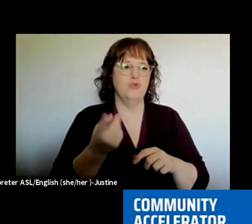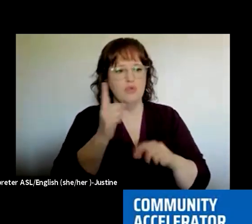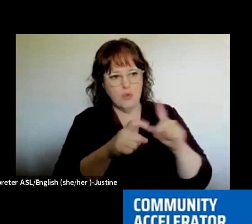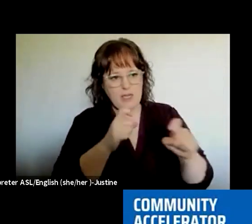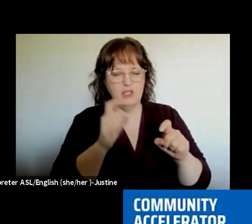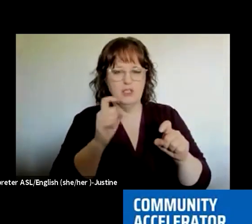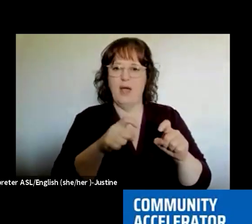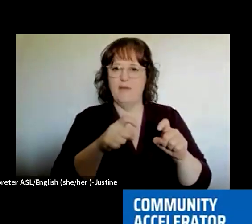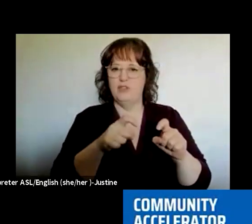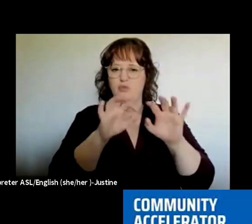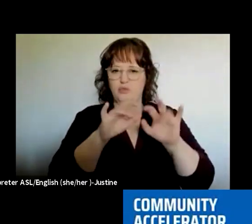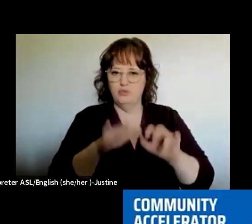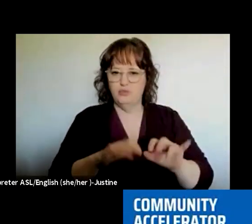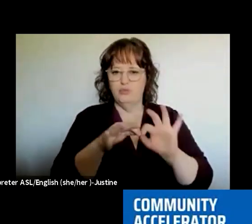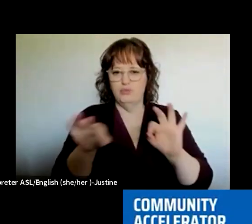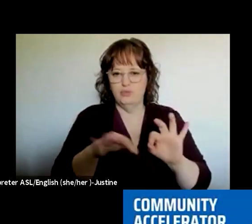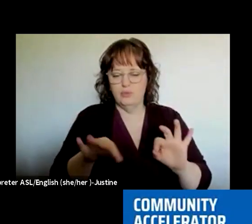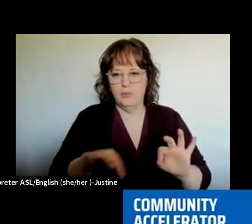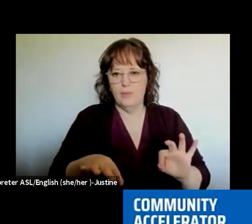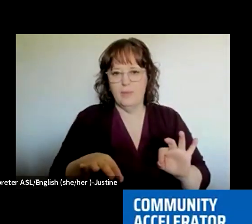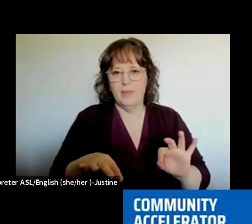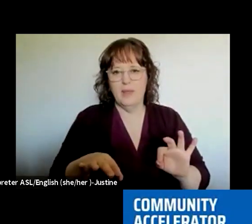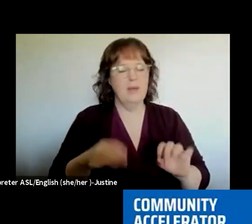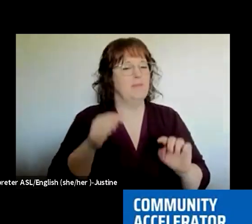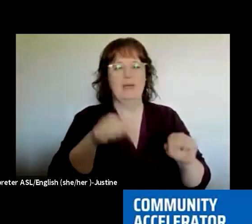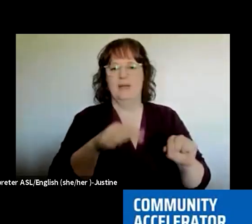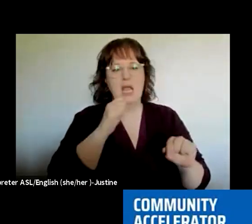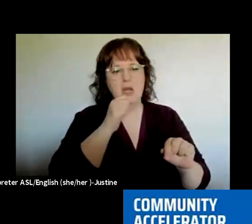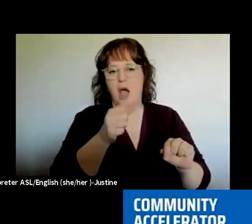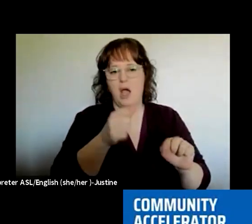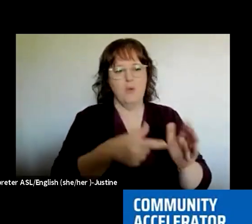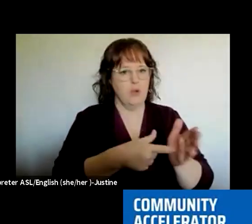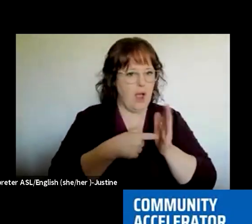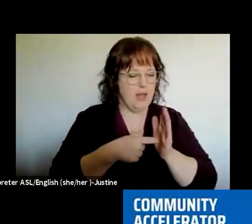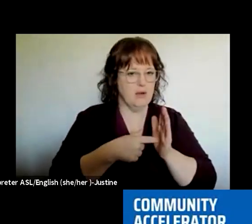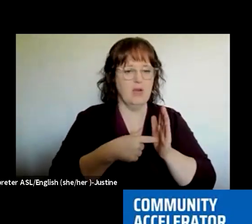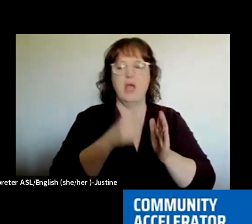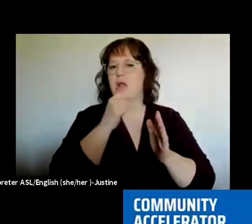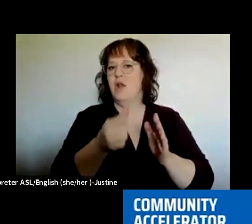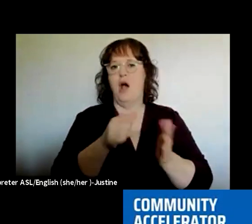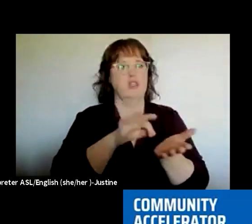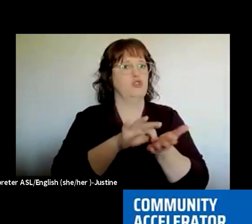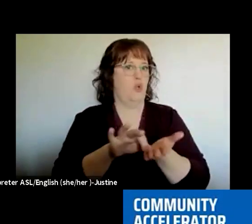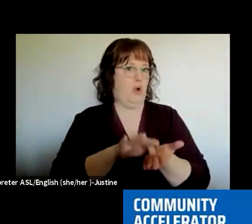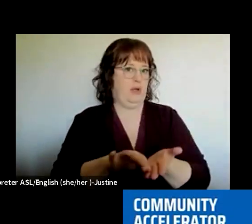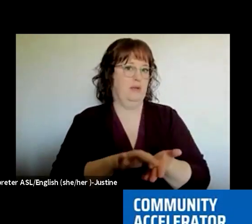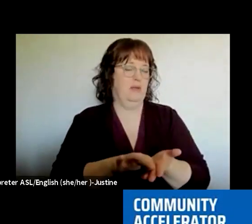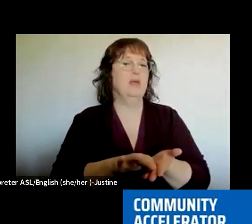responses. These responses are not required and are not scored. Thanks, Celine.